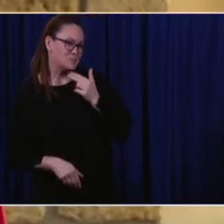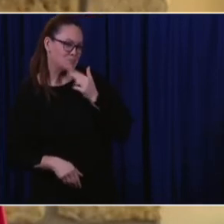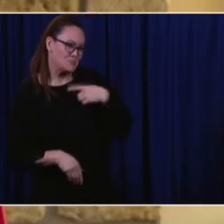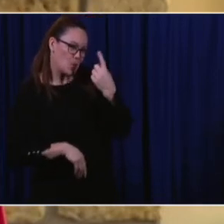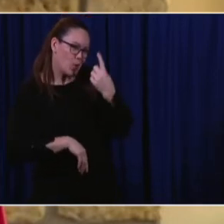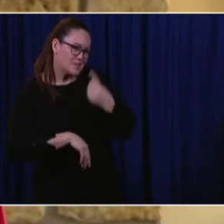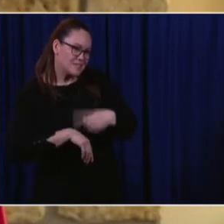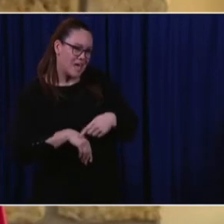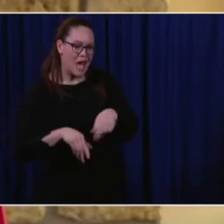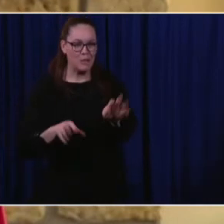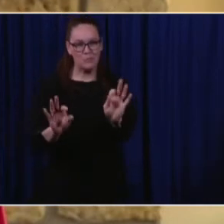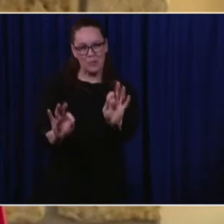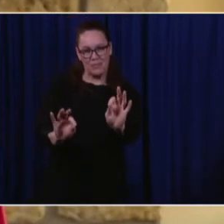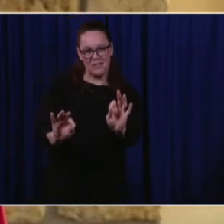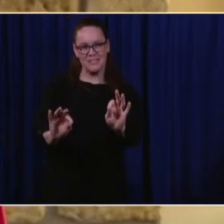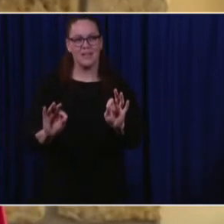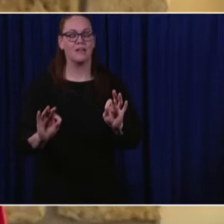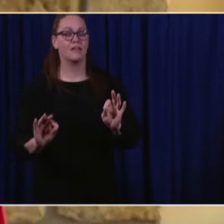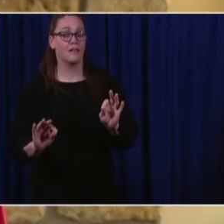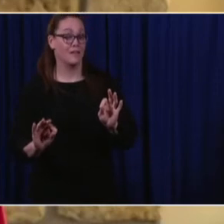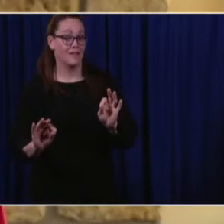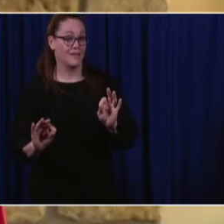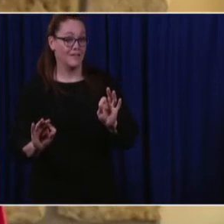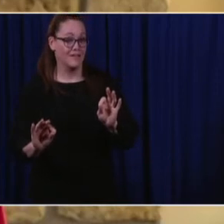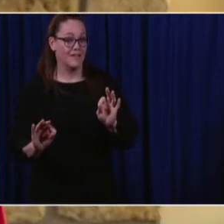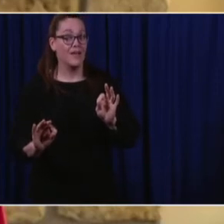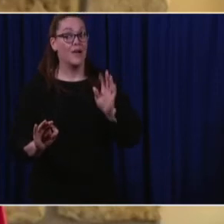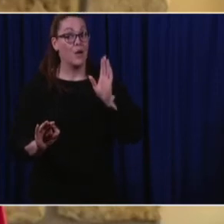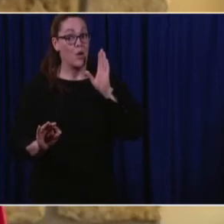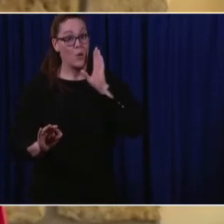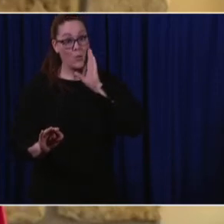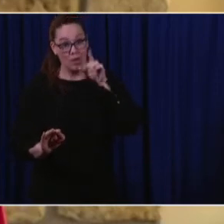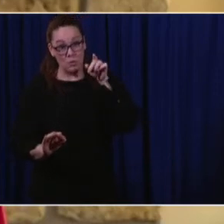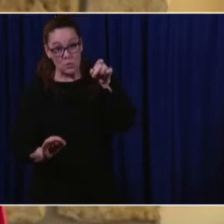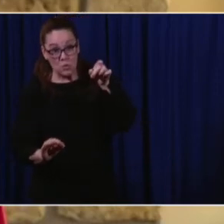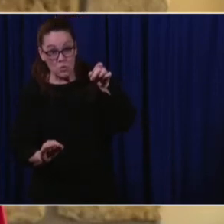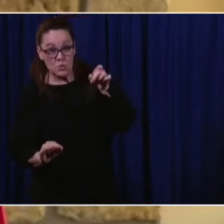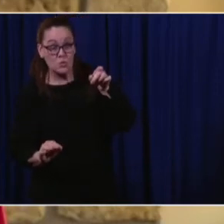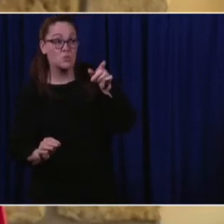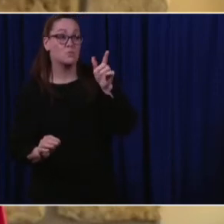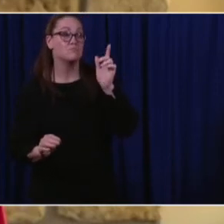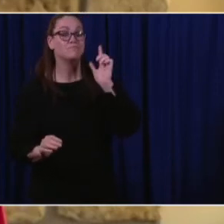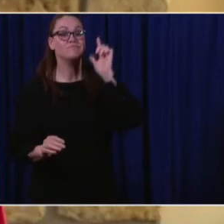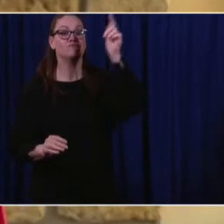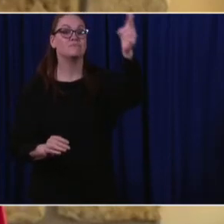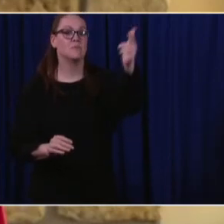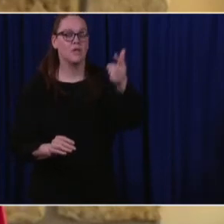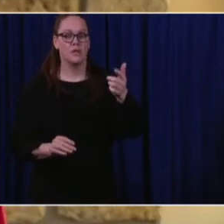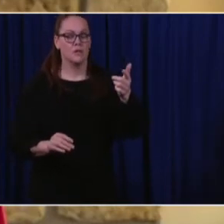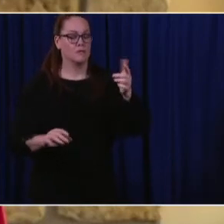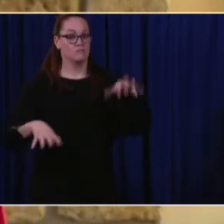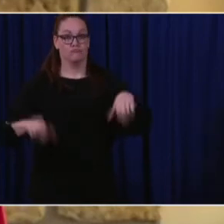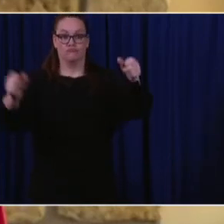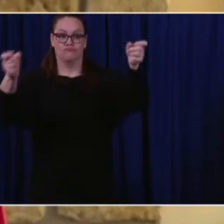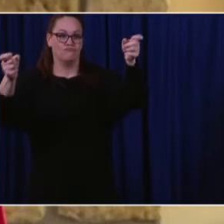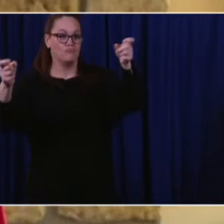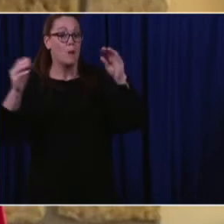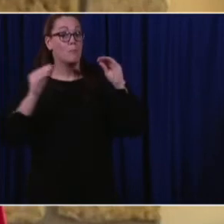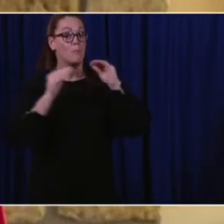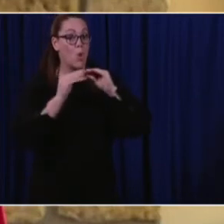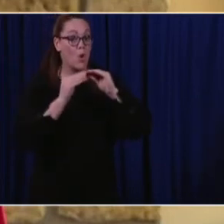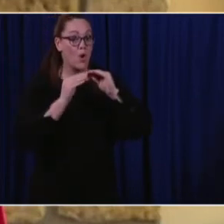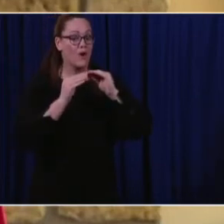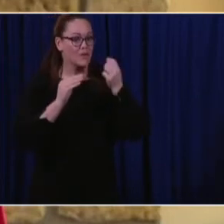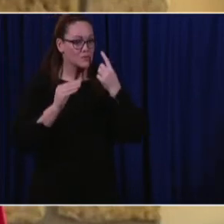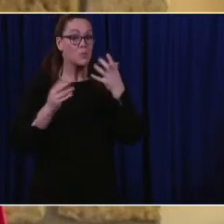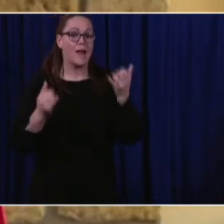question is, will there perhaps come a time where you have to take a stronger stand and go beyond urging people,